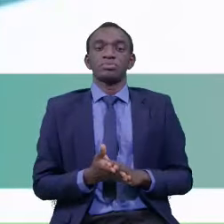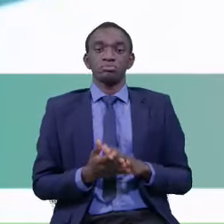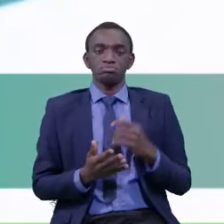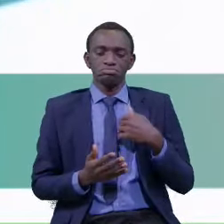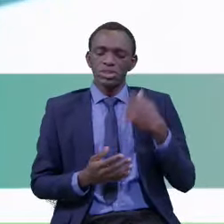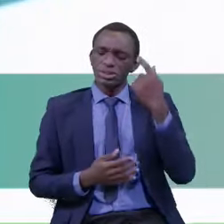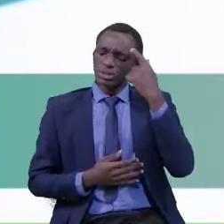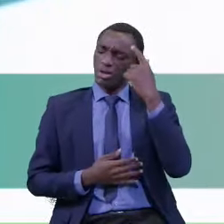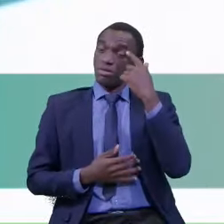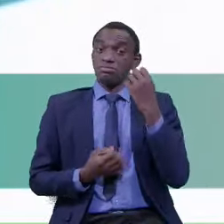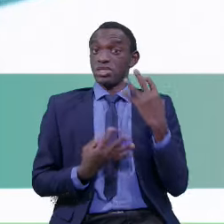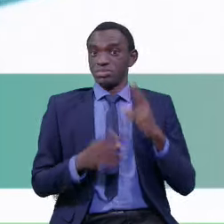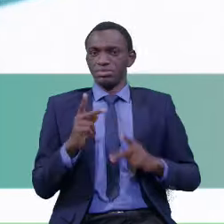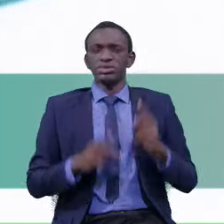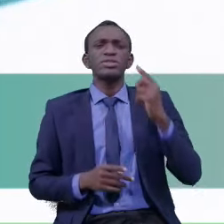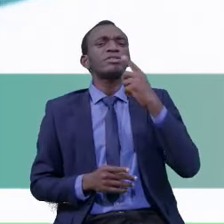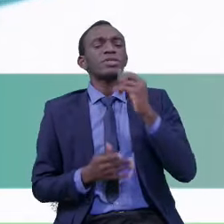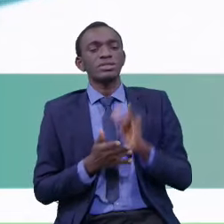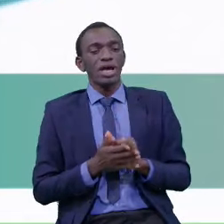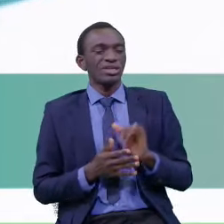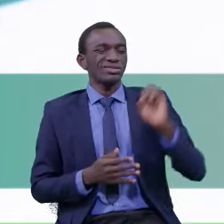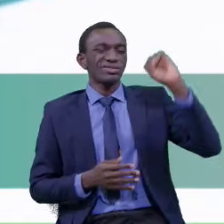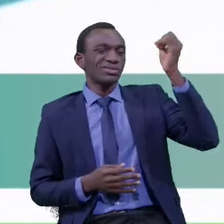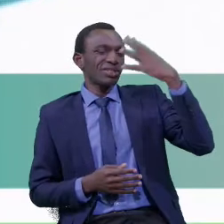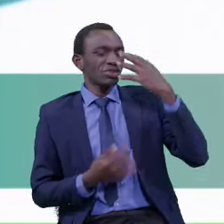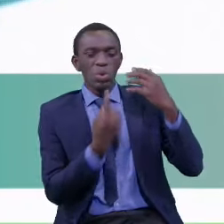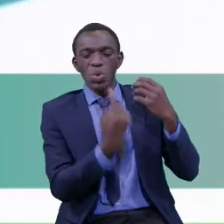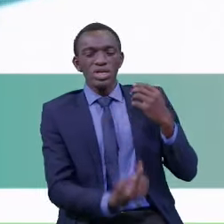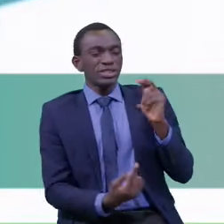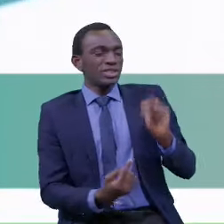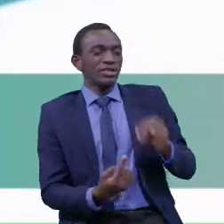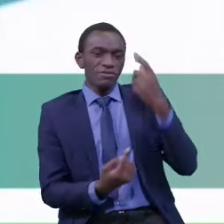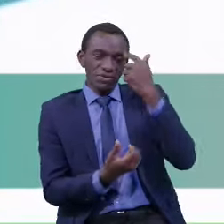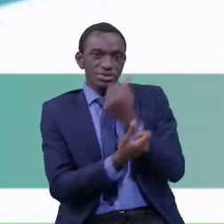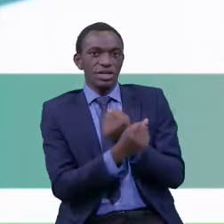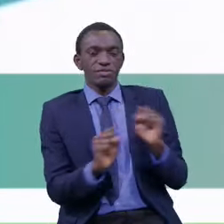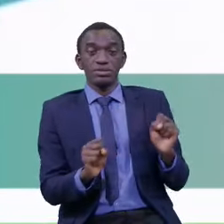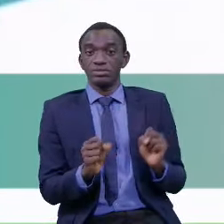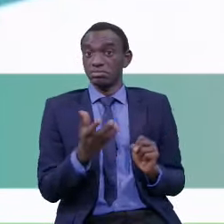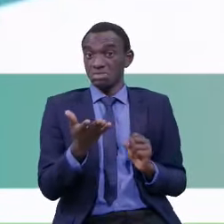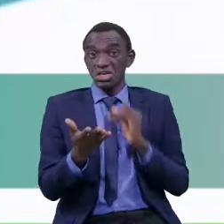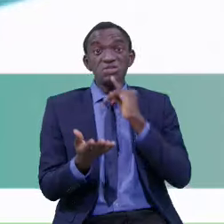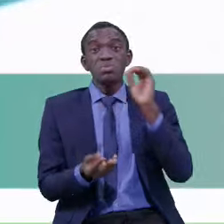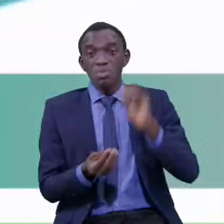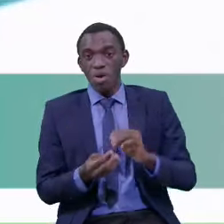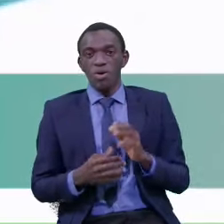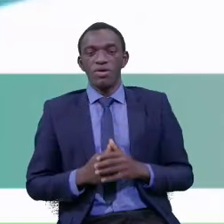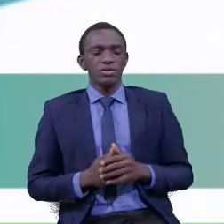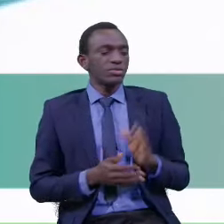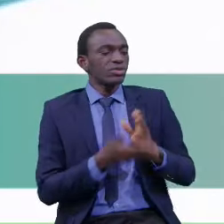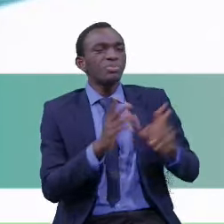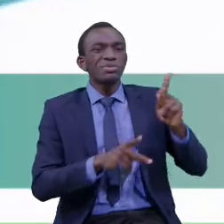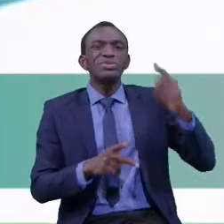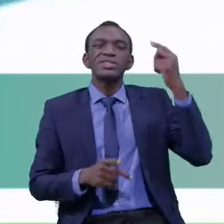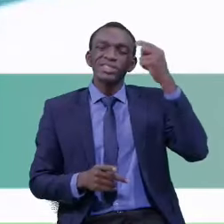that grace is only for salvation. There's more. Grace is also for